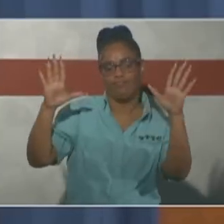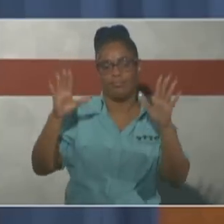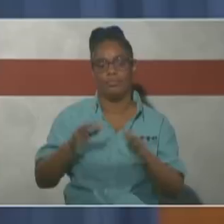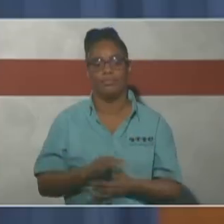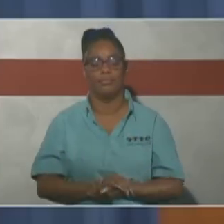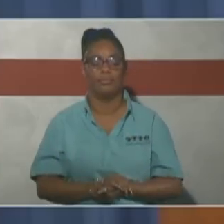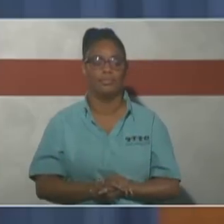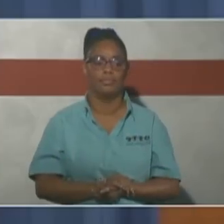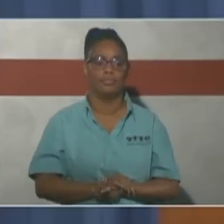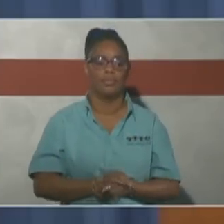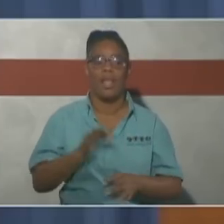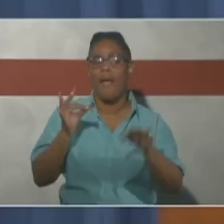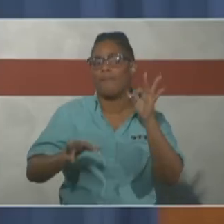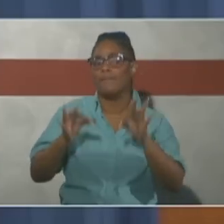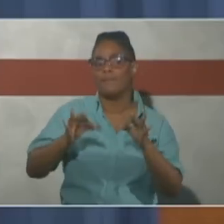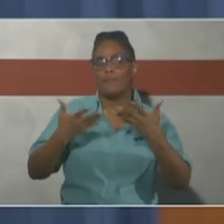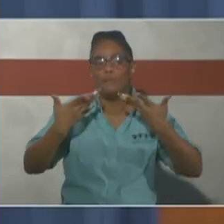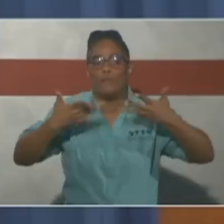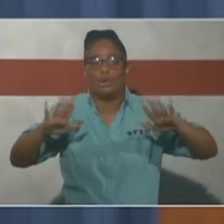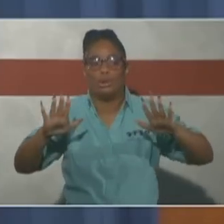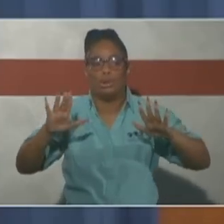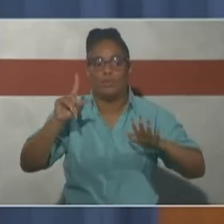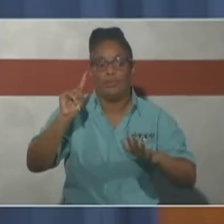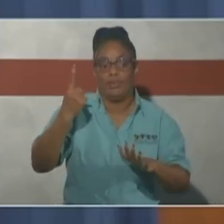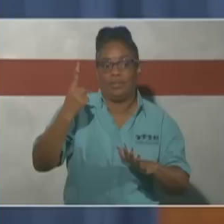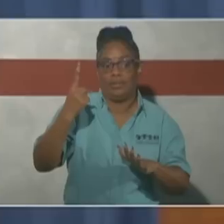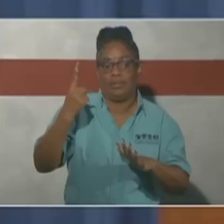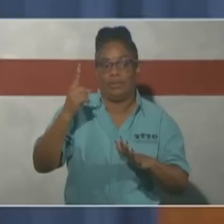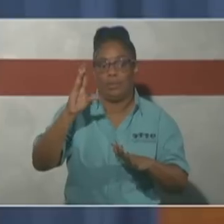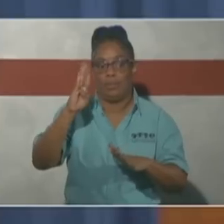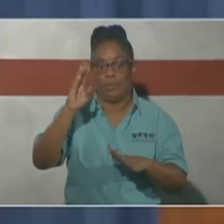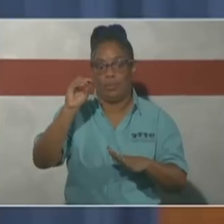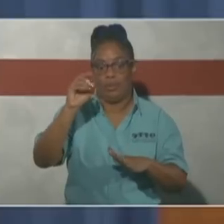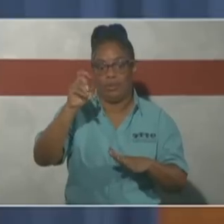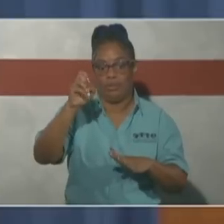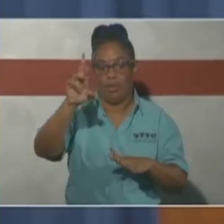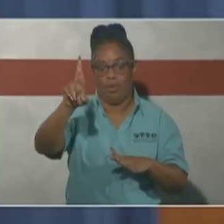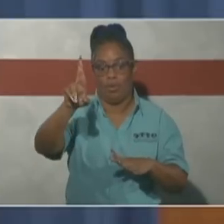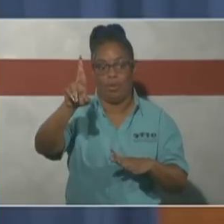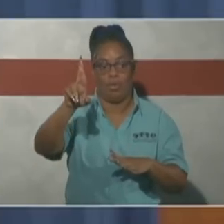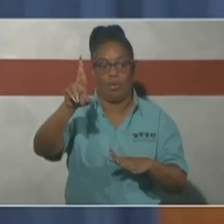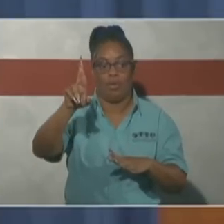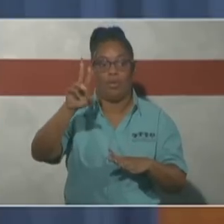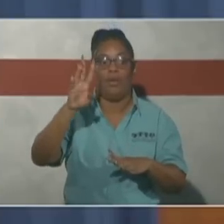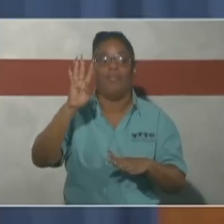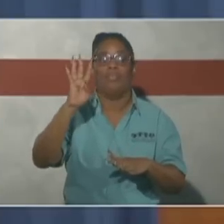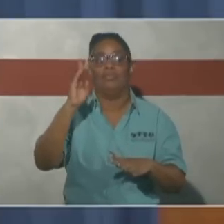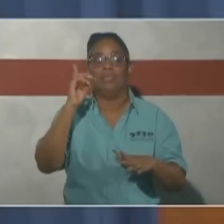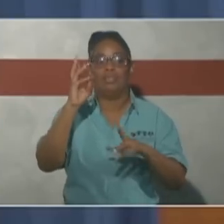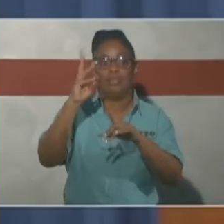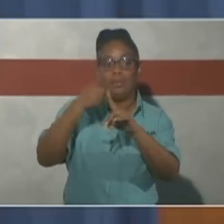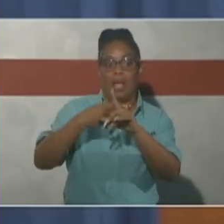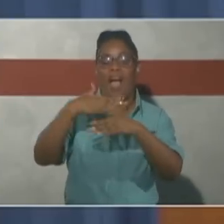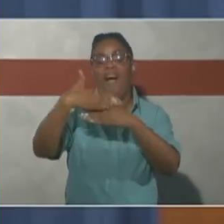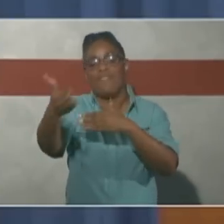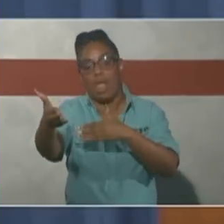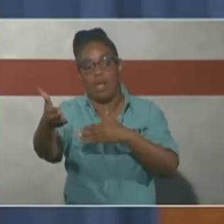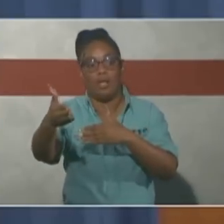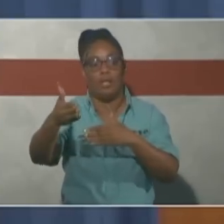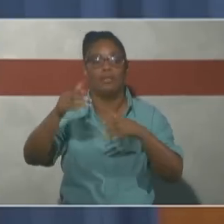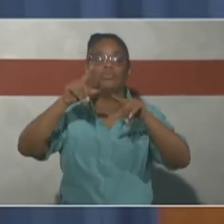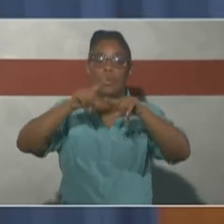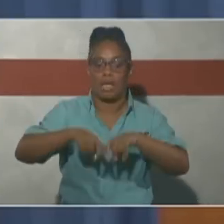booster dose could be anytime 3 months after. And if you had Johnson & Johnson, 2 months after that initial dose. So hopefully